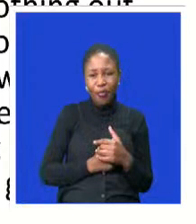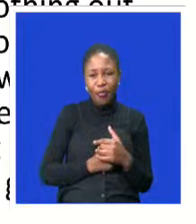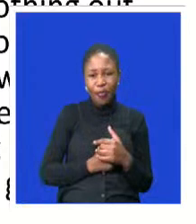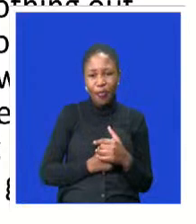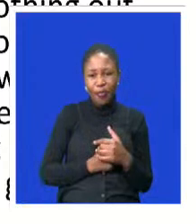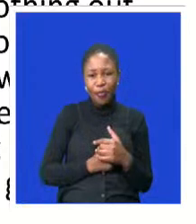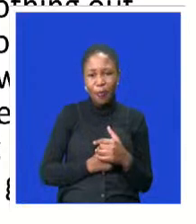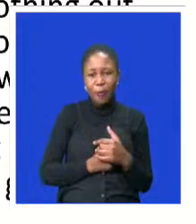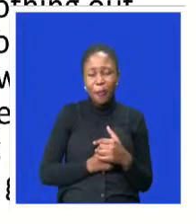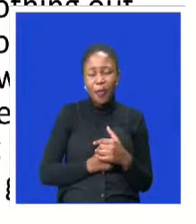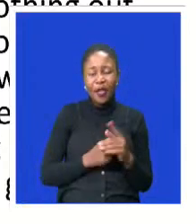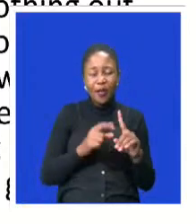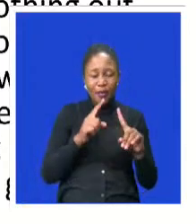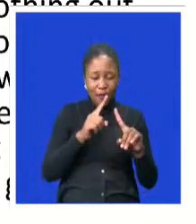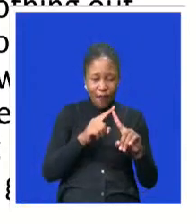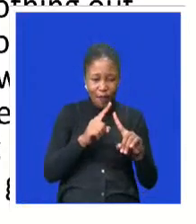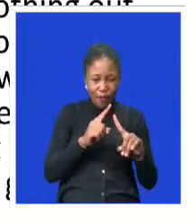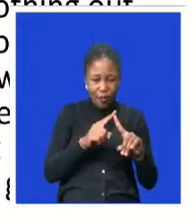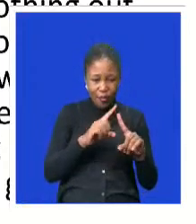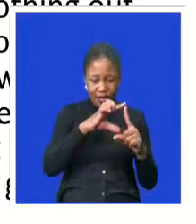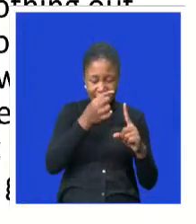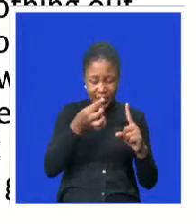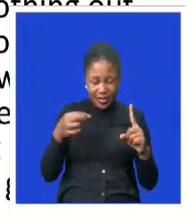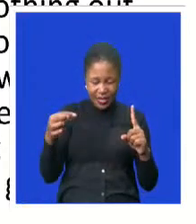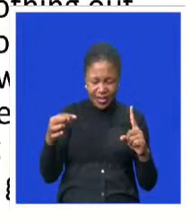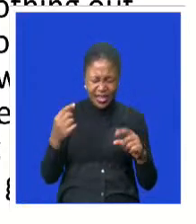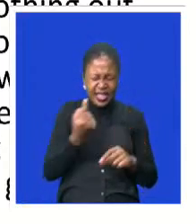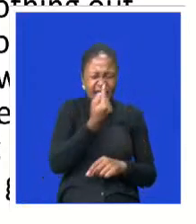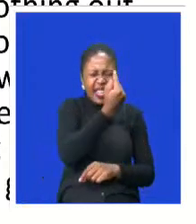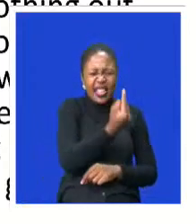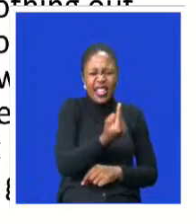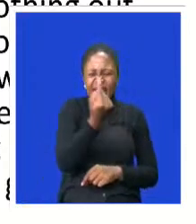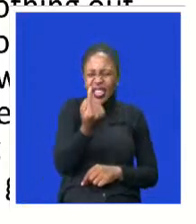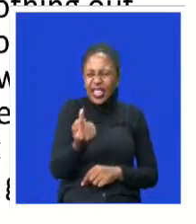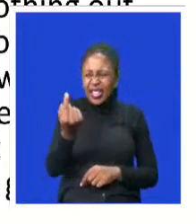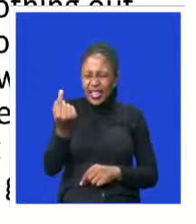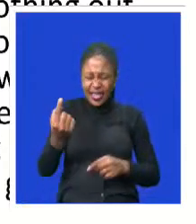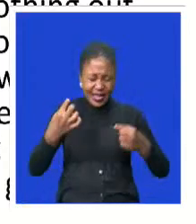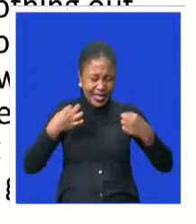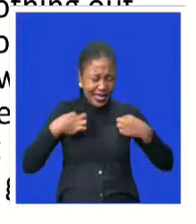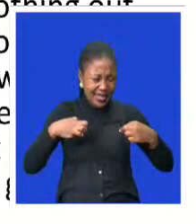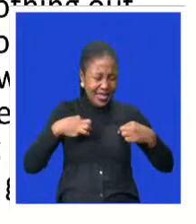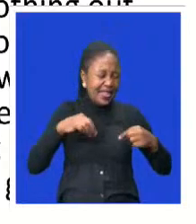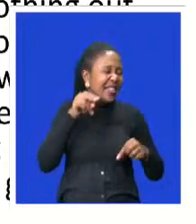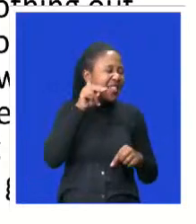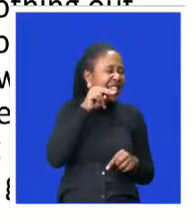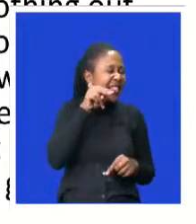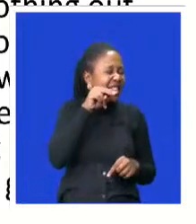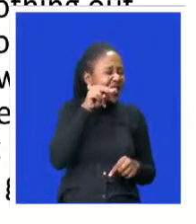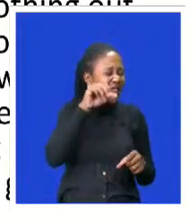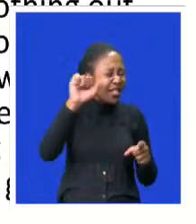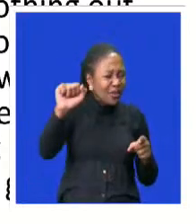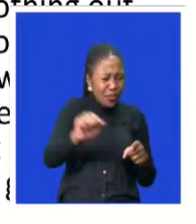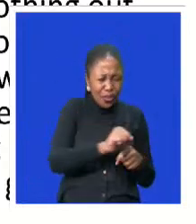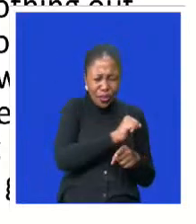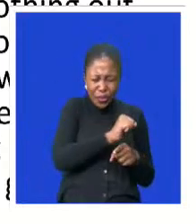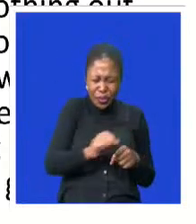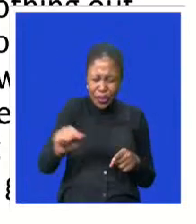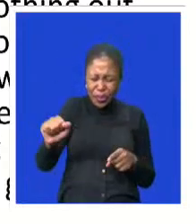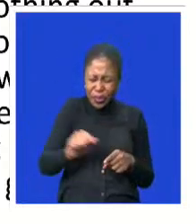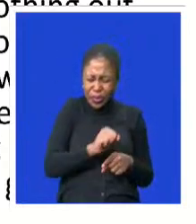of clothing must be handled individually so ironing a basket of clothing can